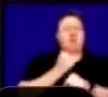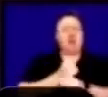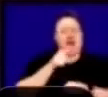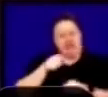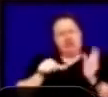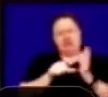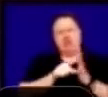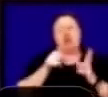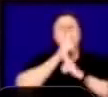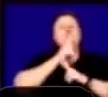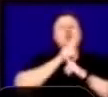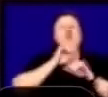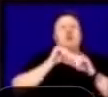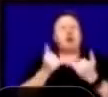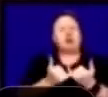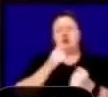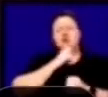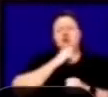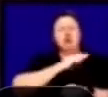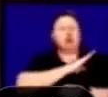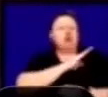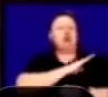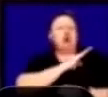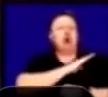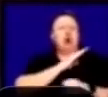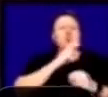why private companies use private armies, security